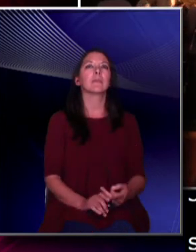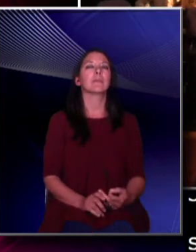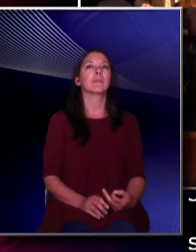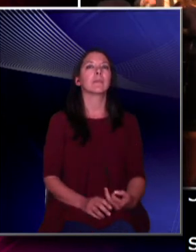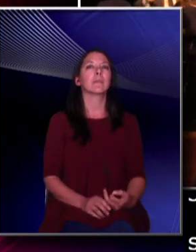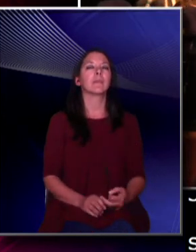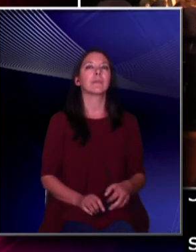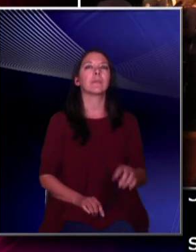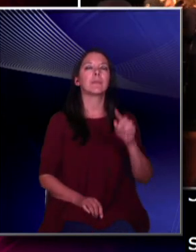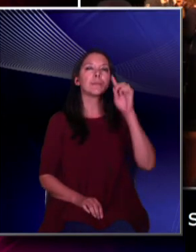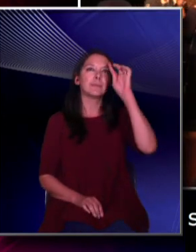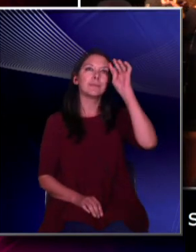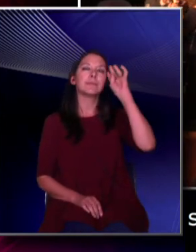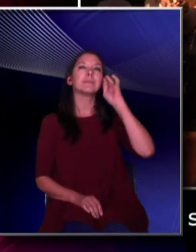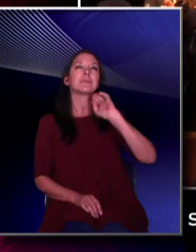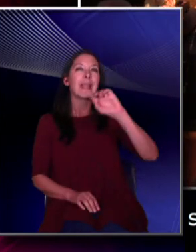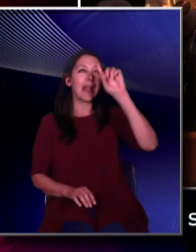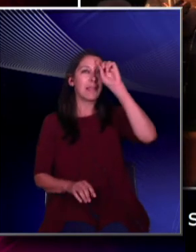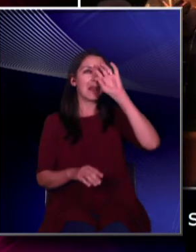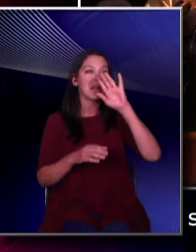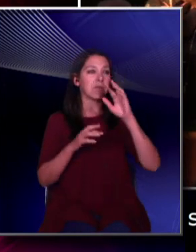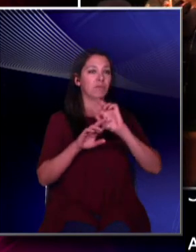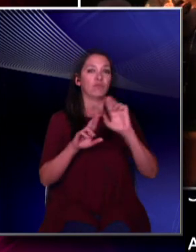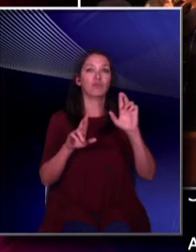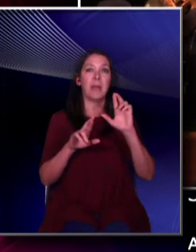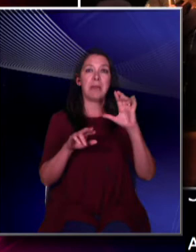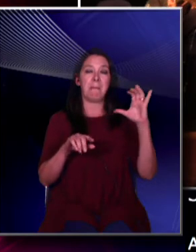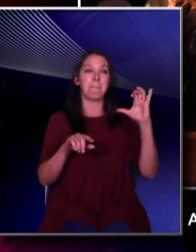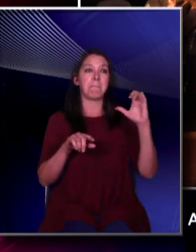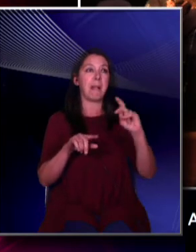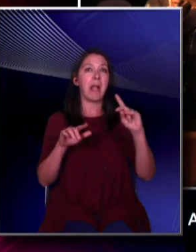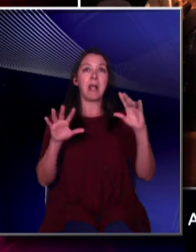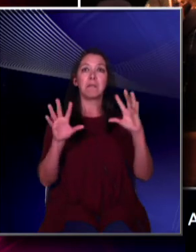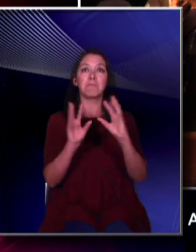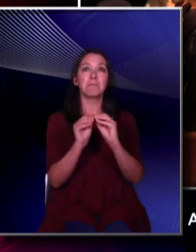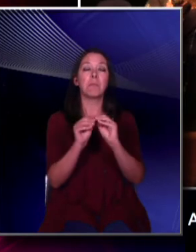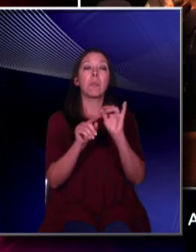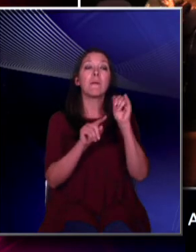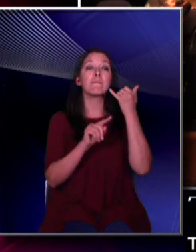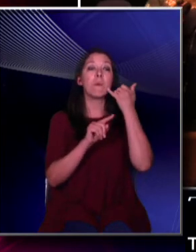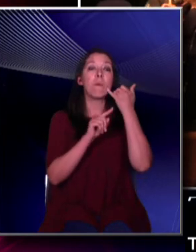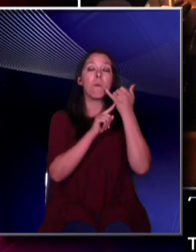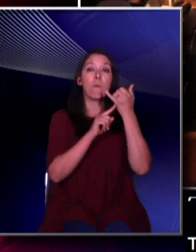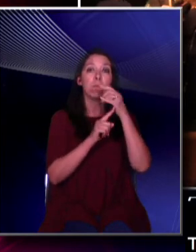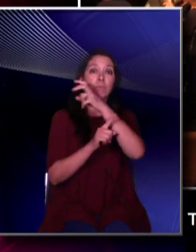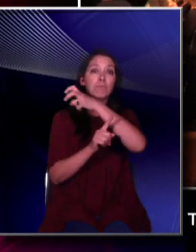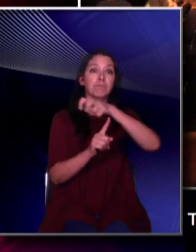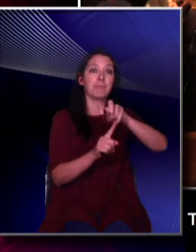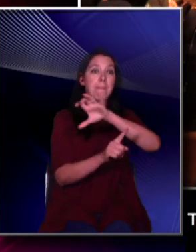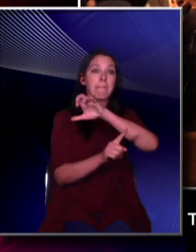I think we're all back. Are we back on the phone lines too that have been transferred over? Dr. Sims?